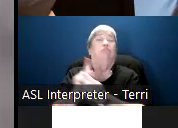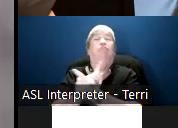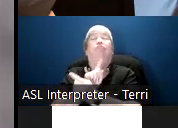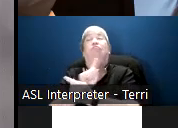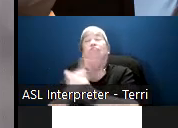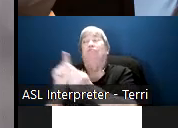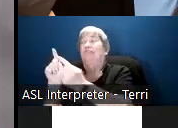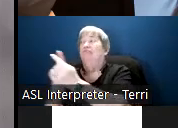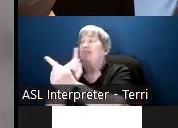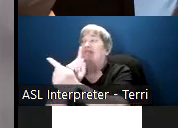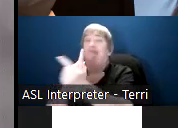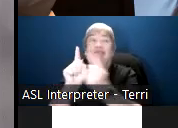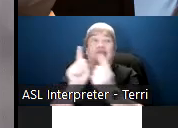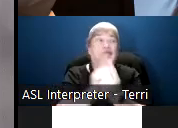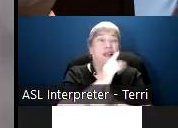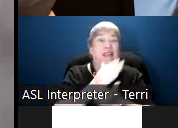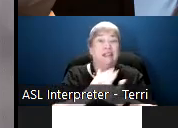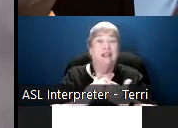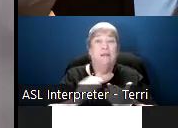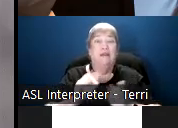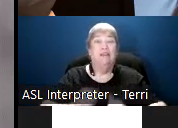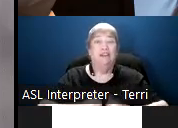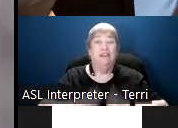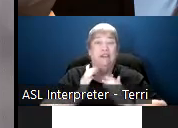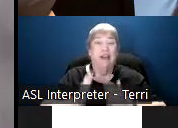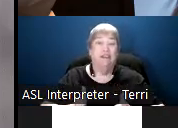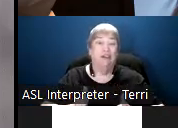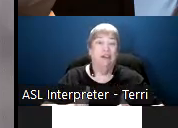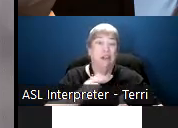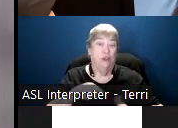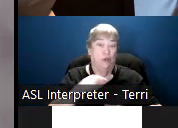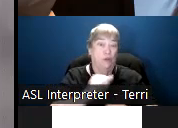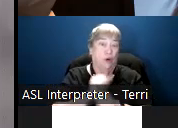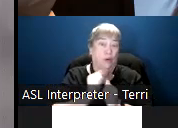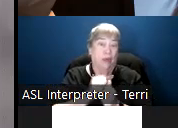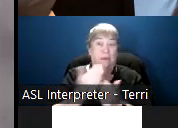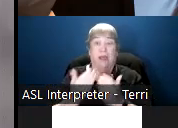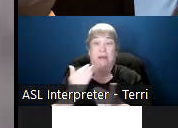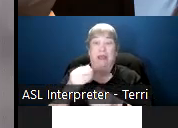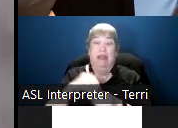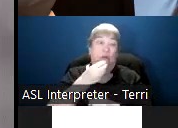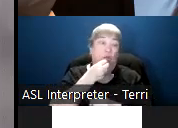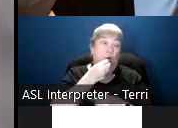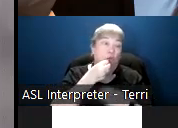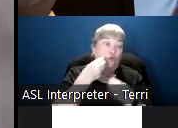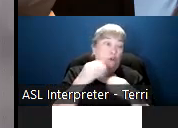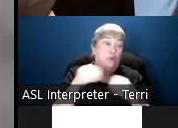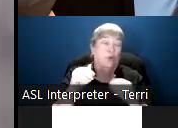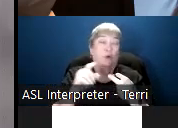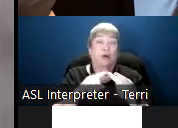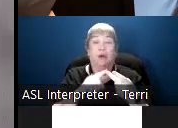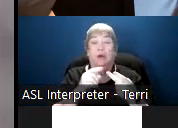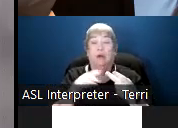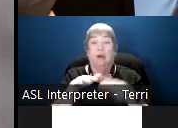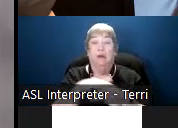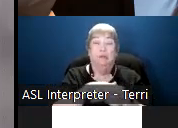help outside of work. You may see them at a grocery store. You may see them at your local library or a community event. They may work